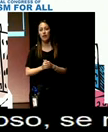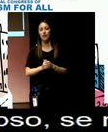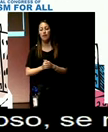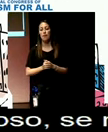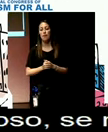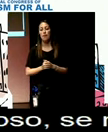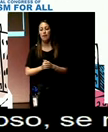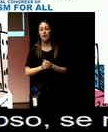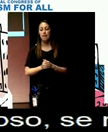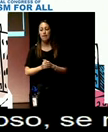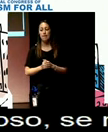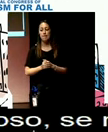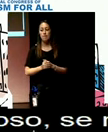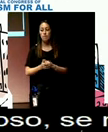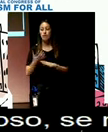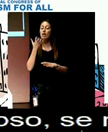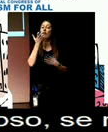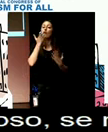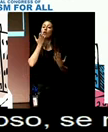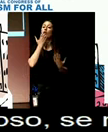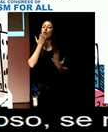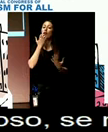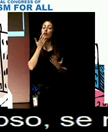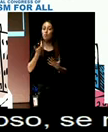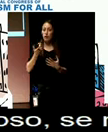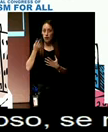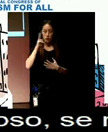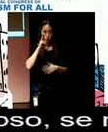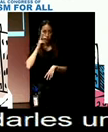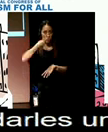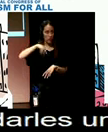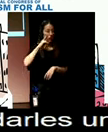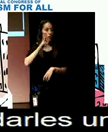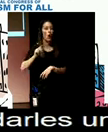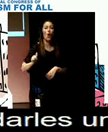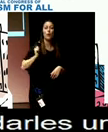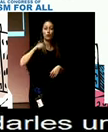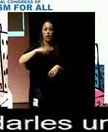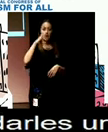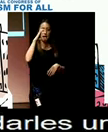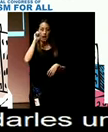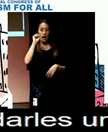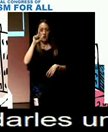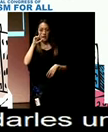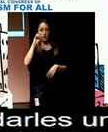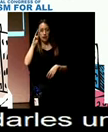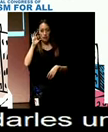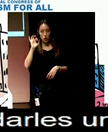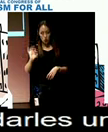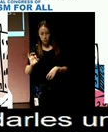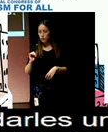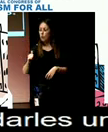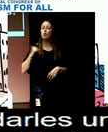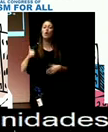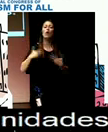example of what the opportunity is behind eCalypso, these are senior numbers. You can also look at accessibility numbers, which touch on very